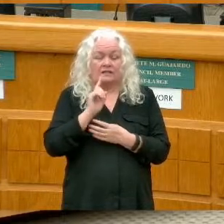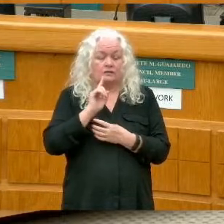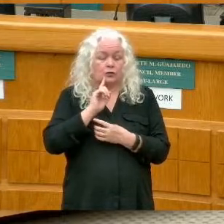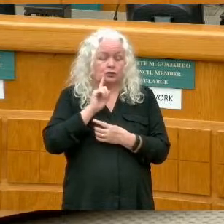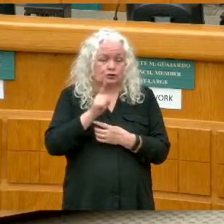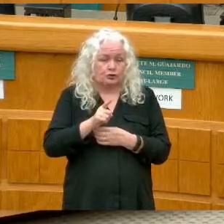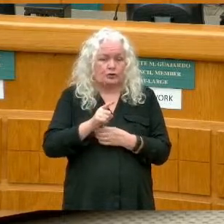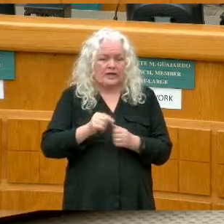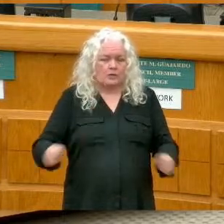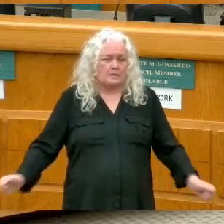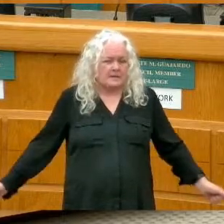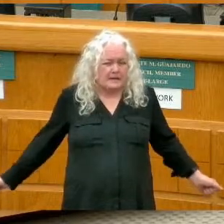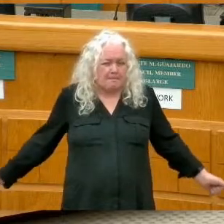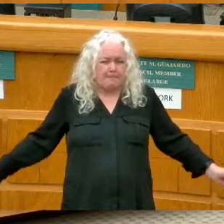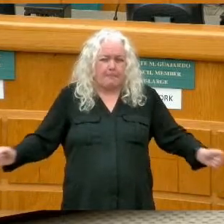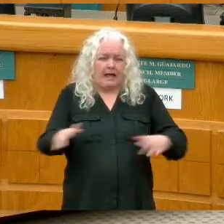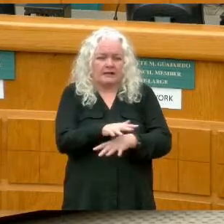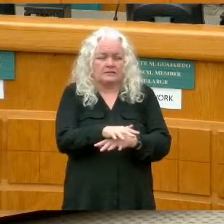they would be packed.